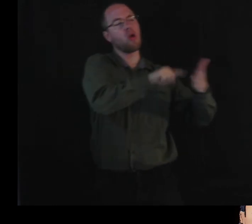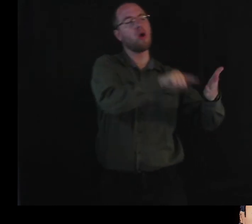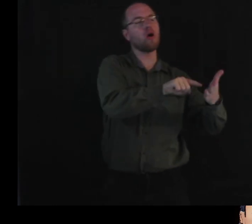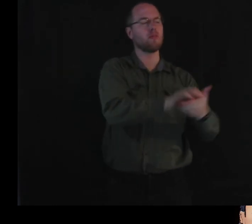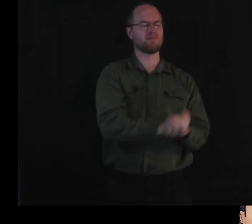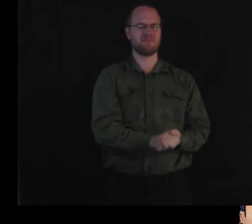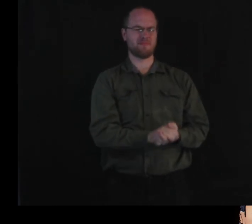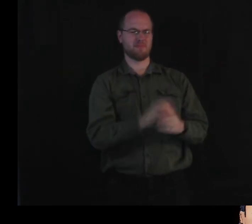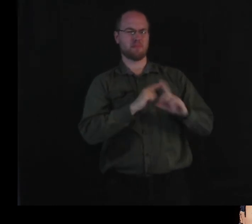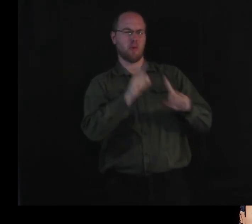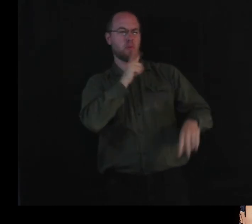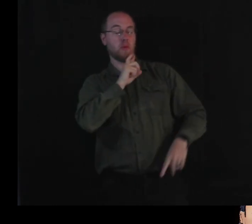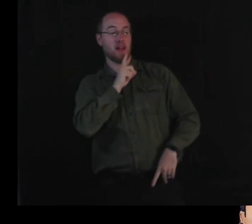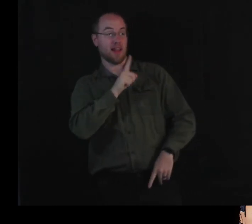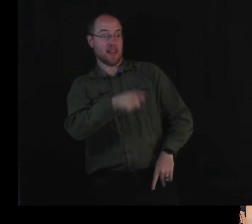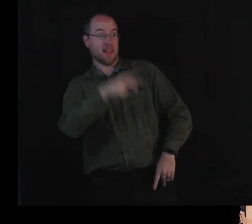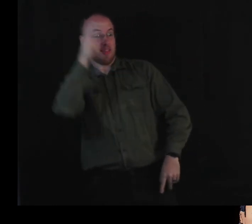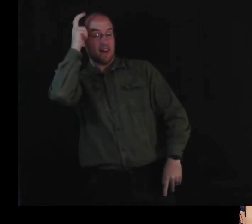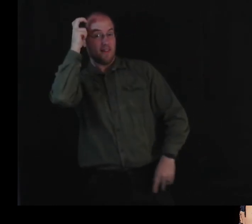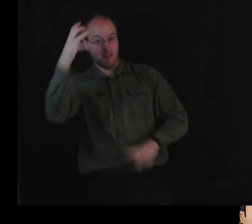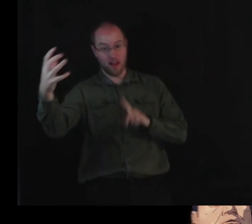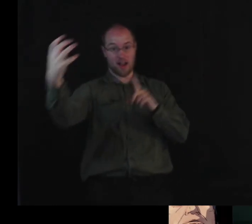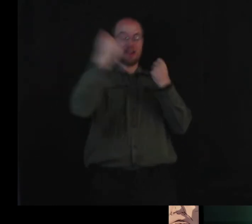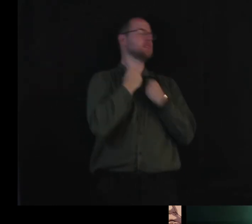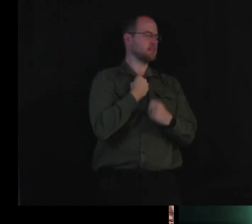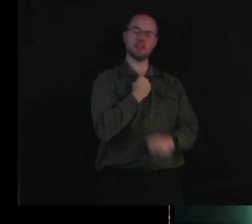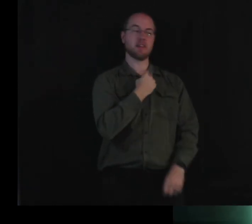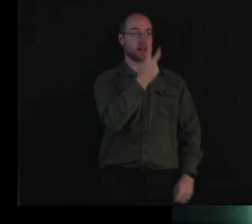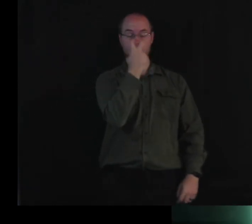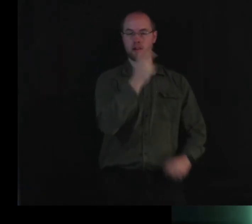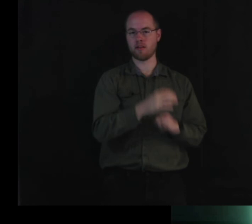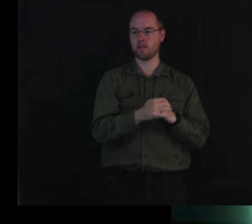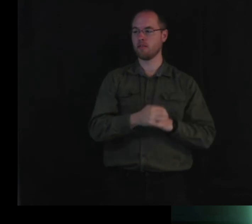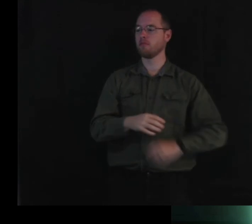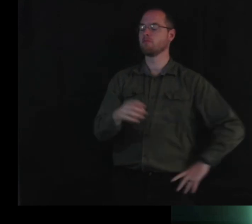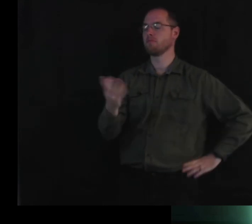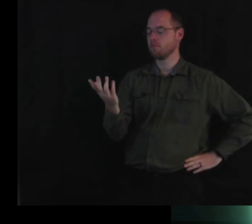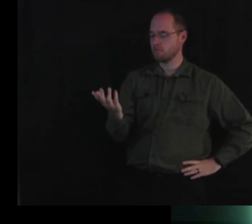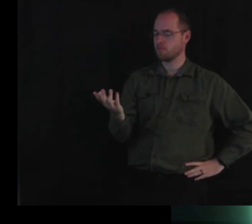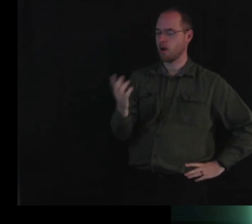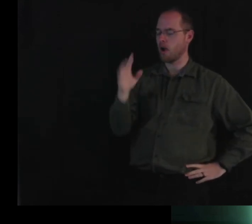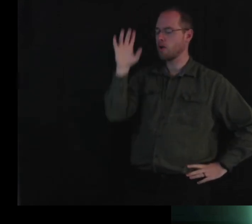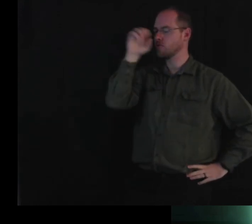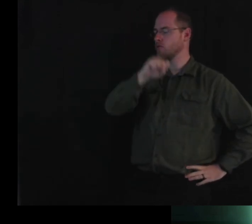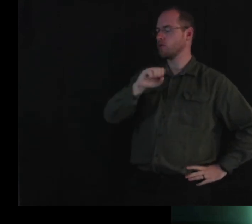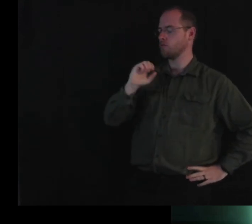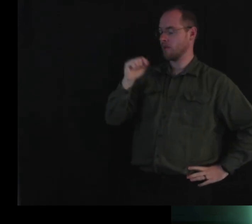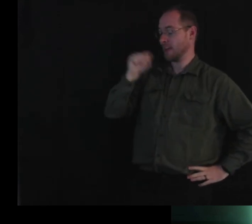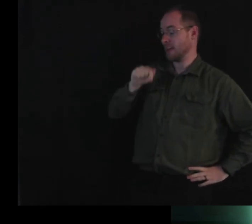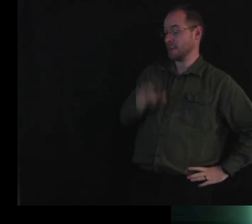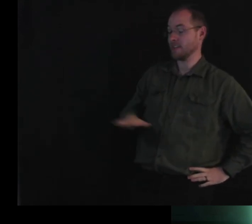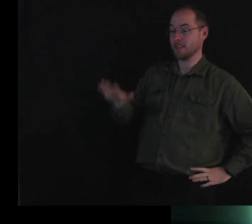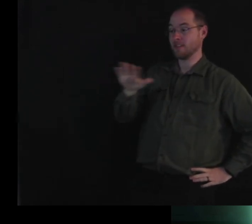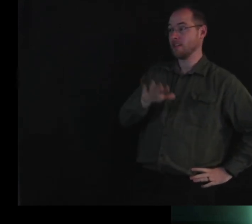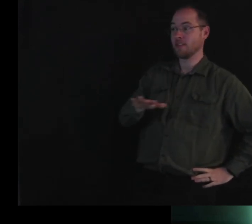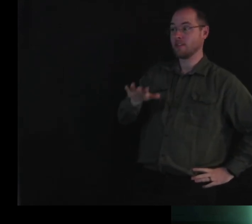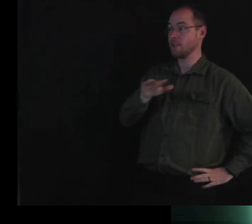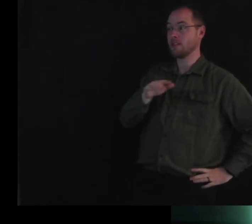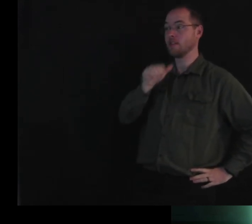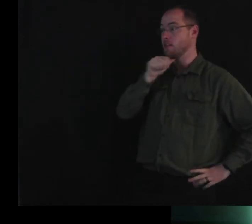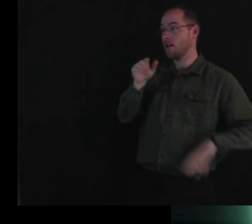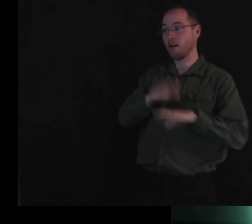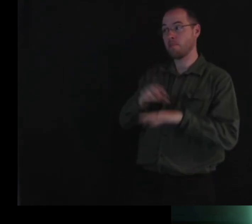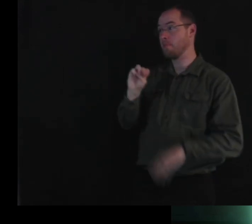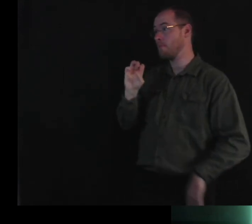I didn't think they'd dispatch the devil. I presume our present location is not on any maps.